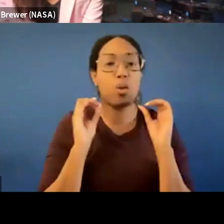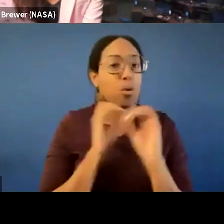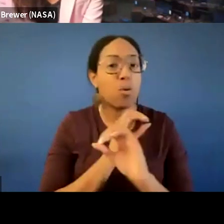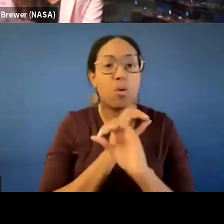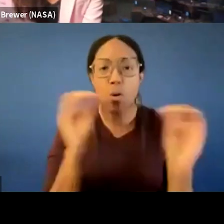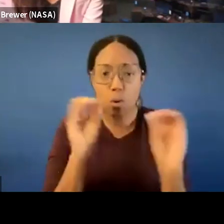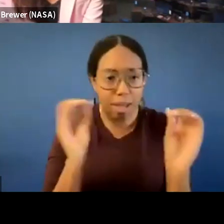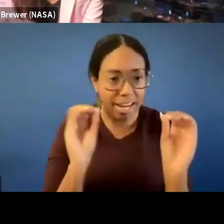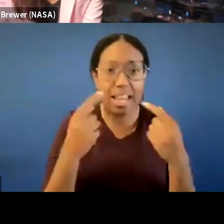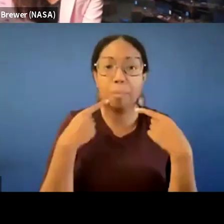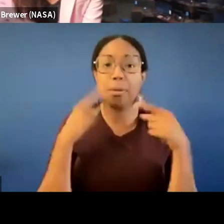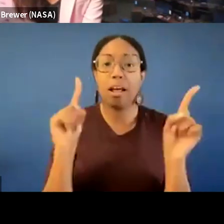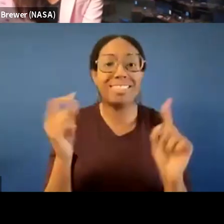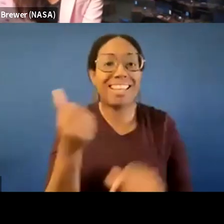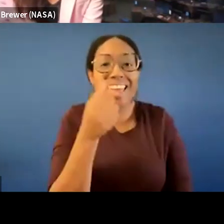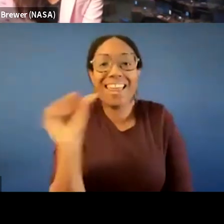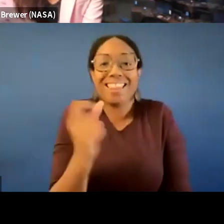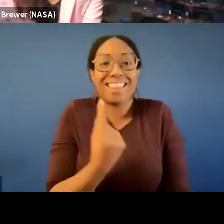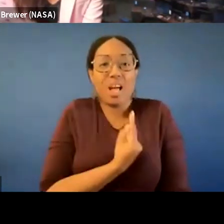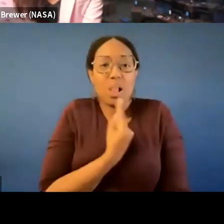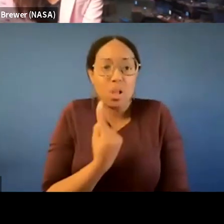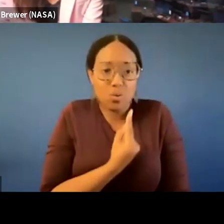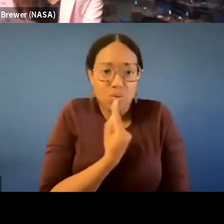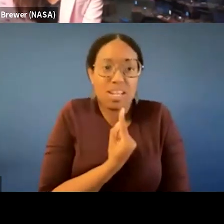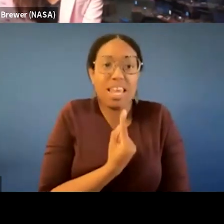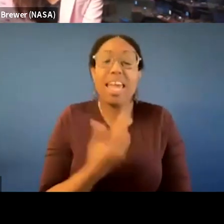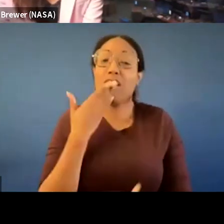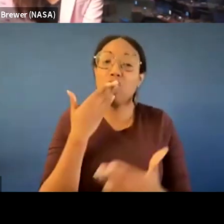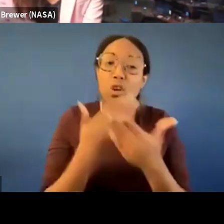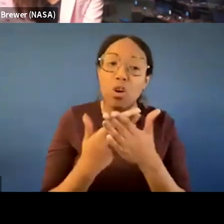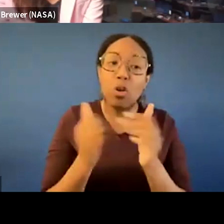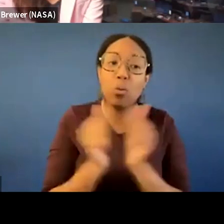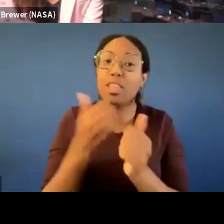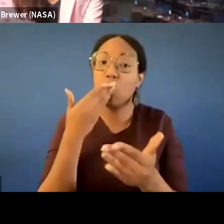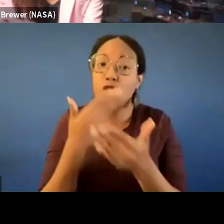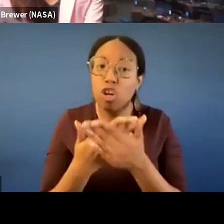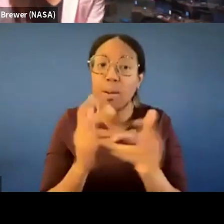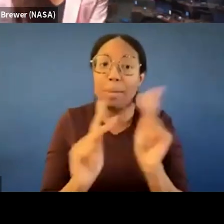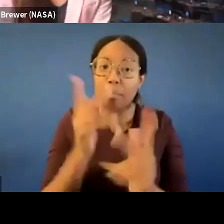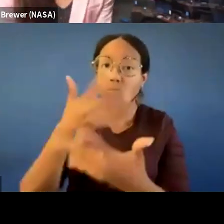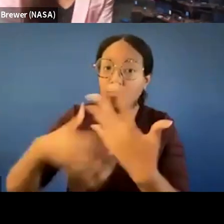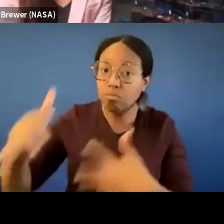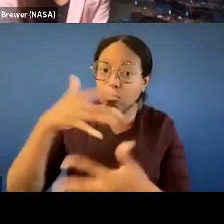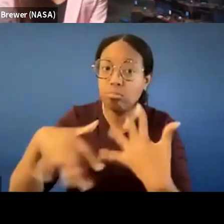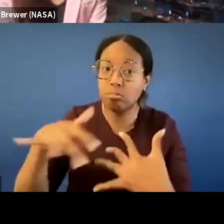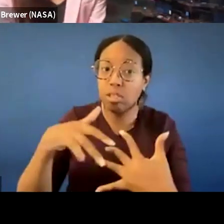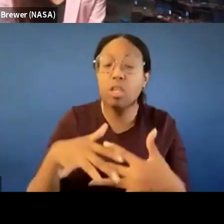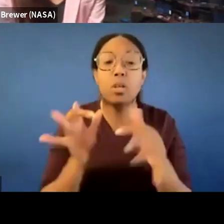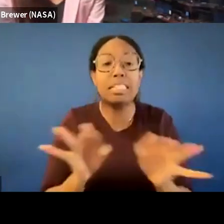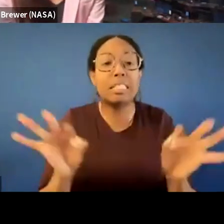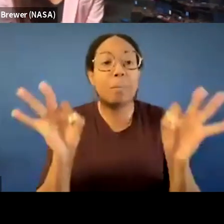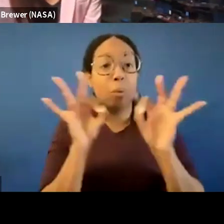anything alone, and you are only as good as people that you surround yourself with. Be very intentional about who you choose to surround yourself